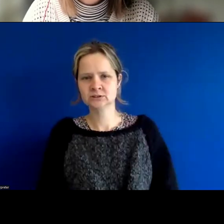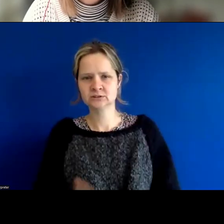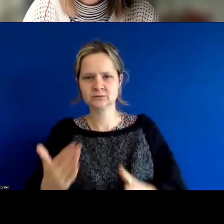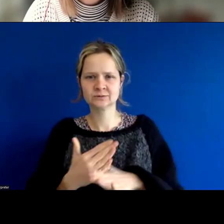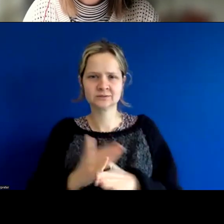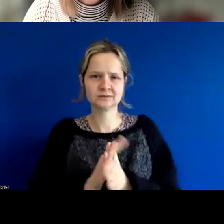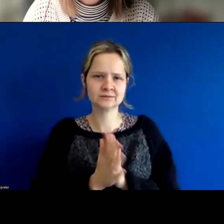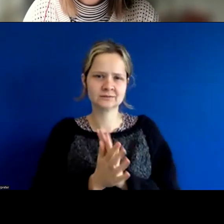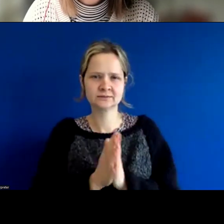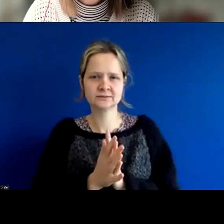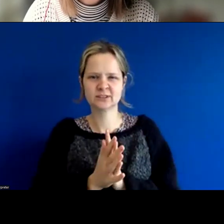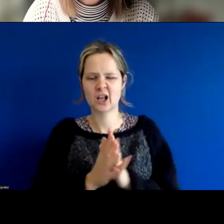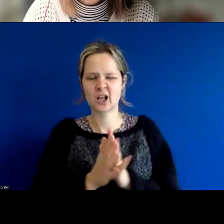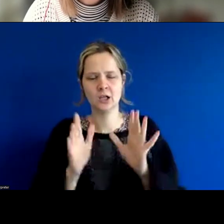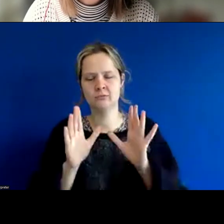So I'll stop sharing. Right.